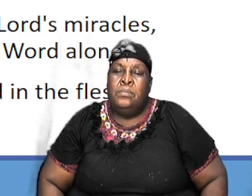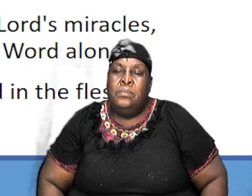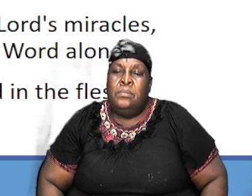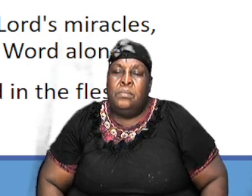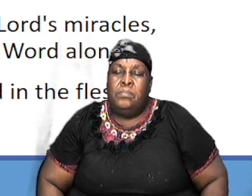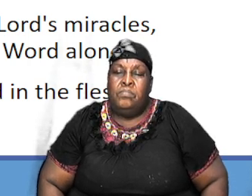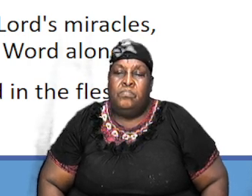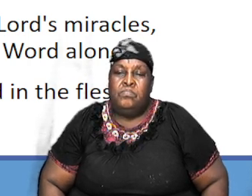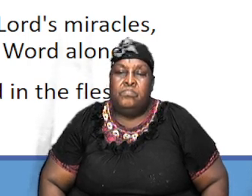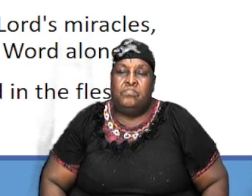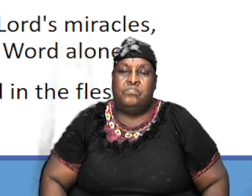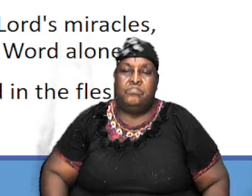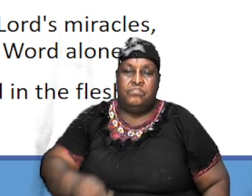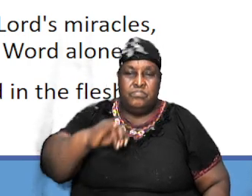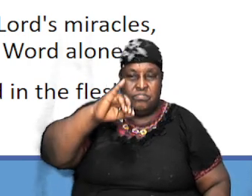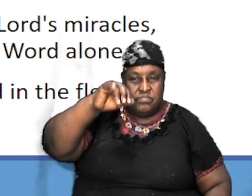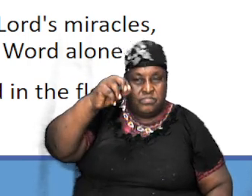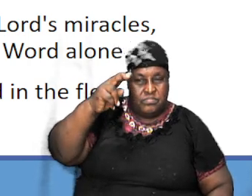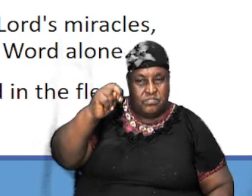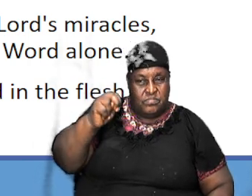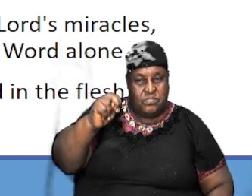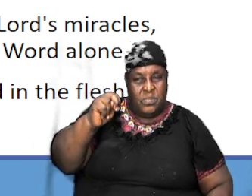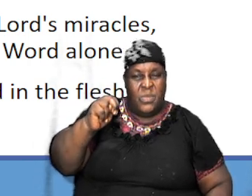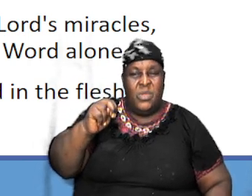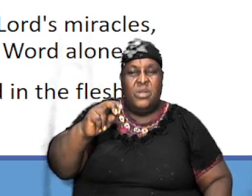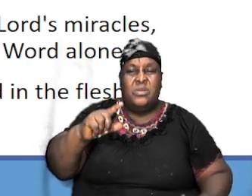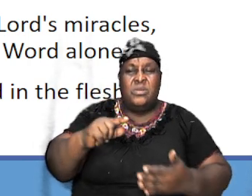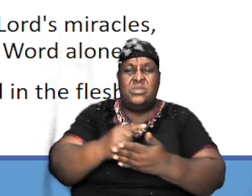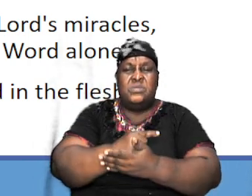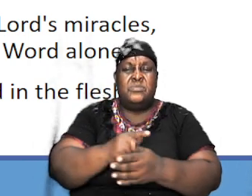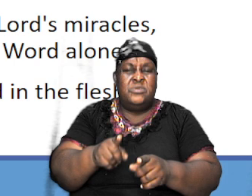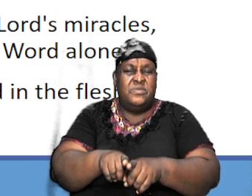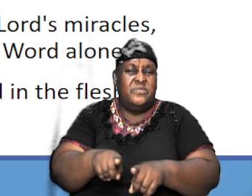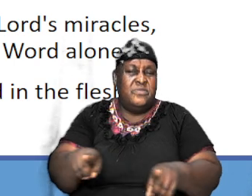So John's gospel is a little different. So we said that